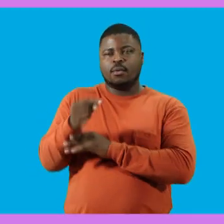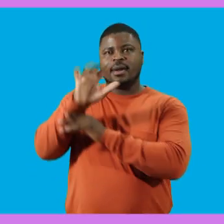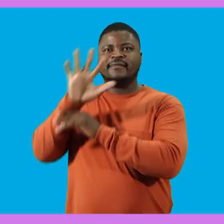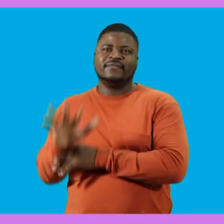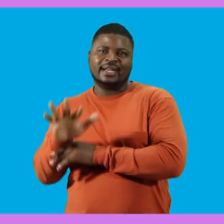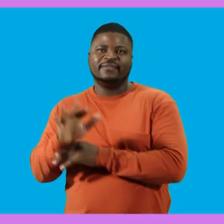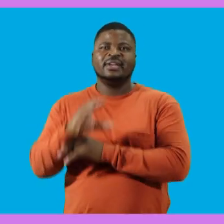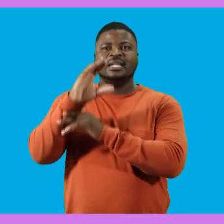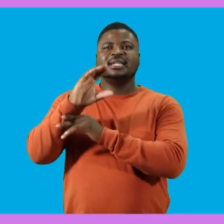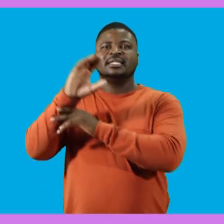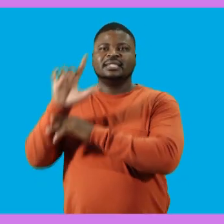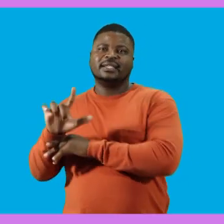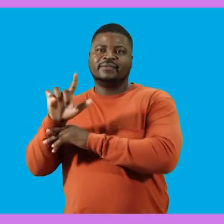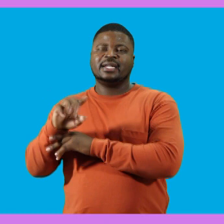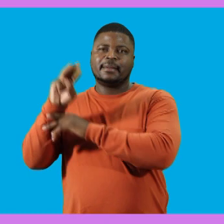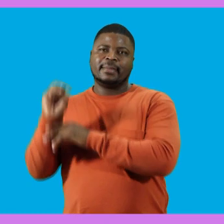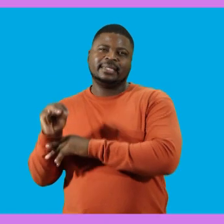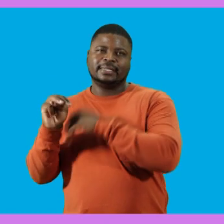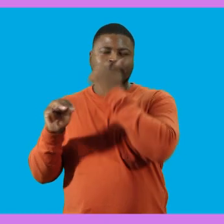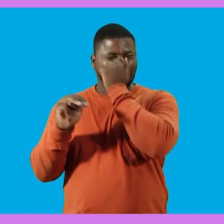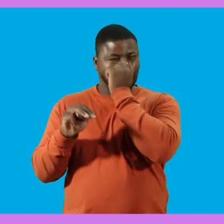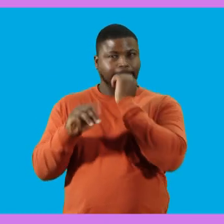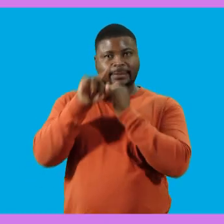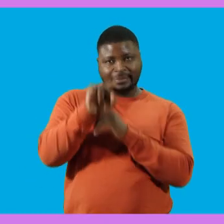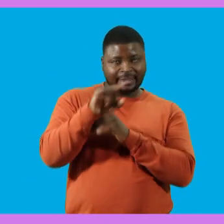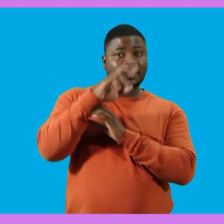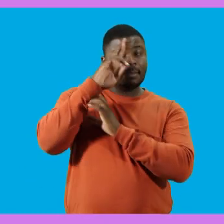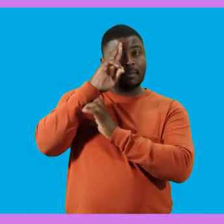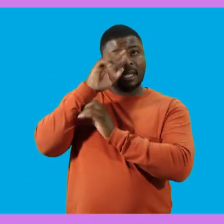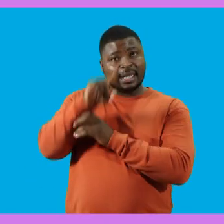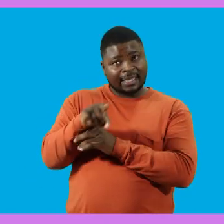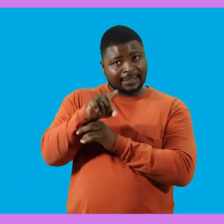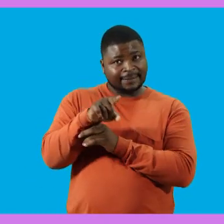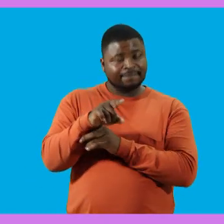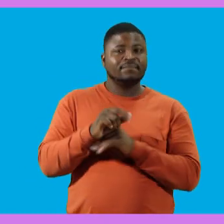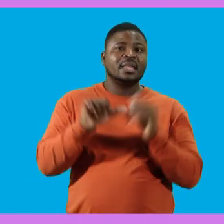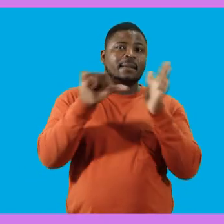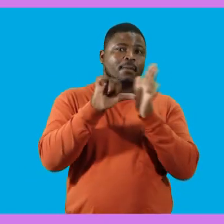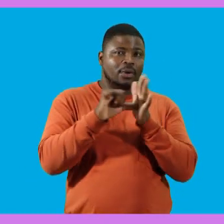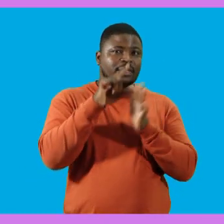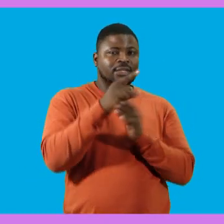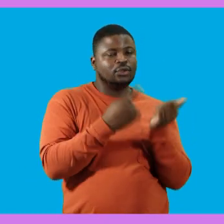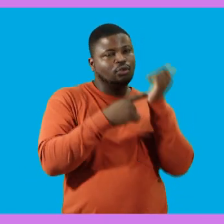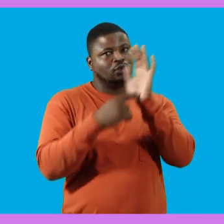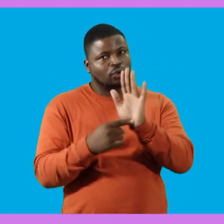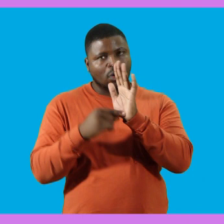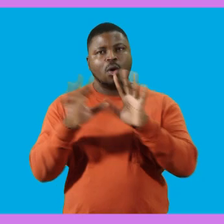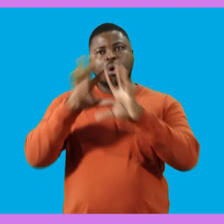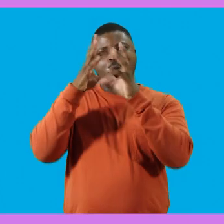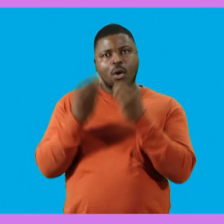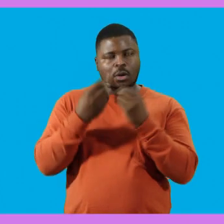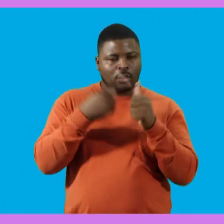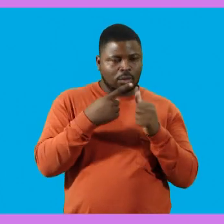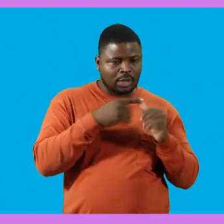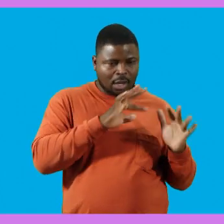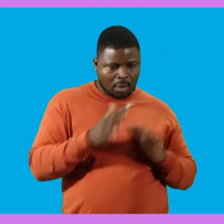54,57 meters. Please remember that it is vital to show all units in